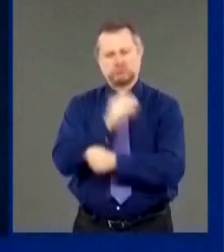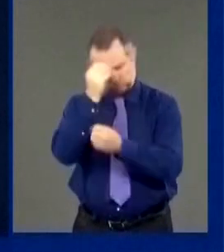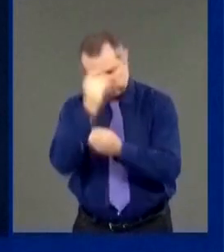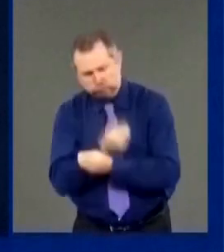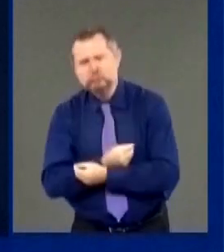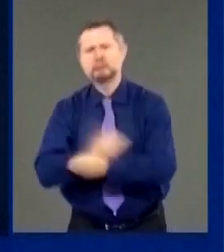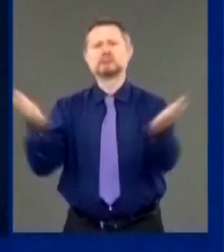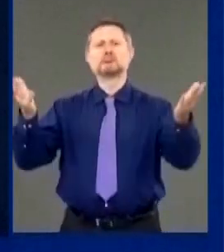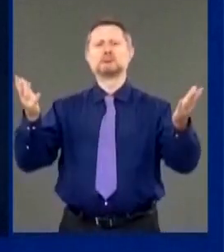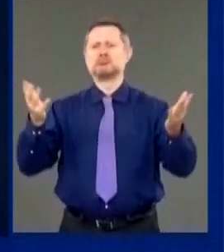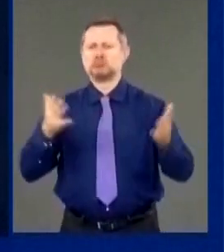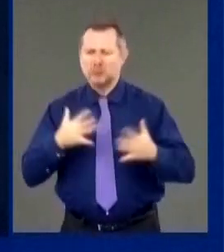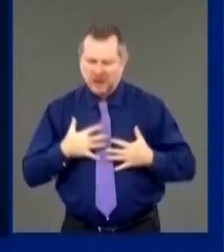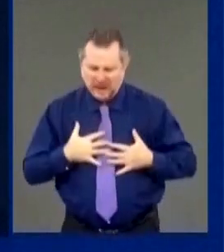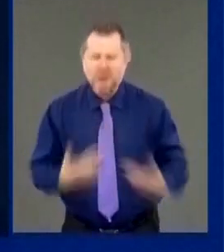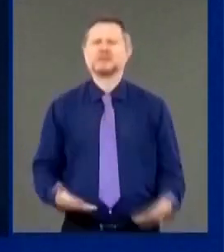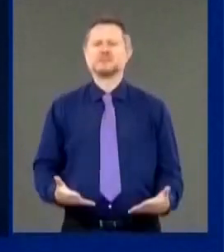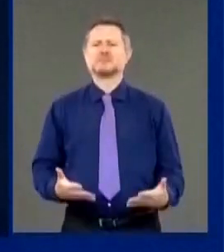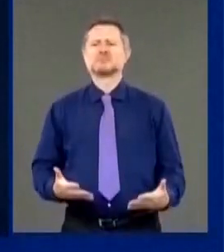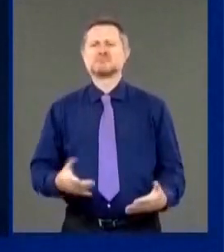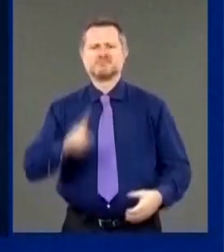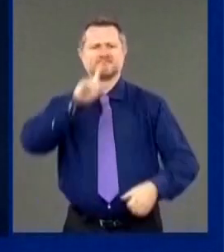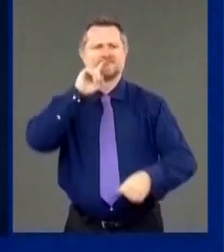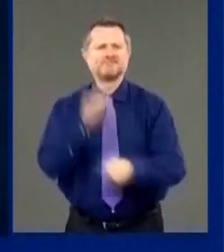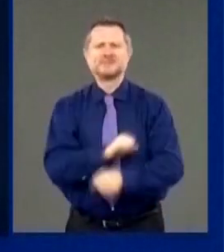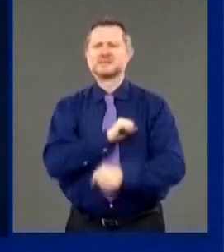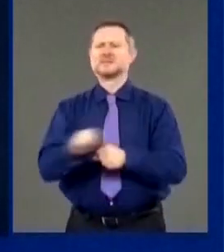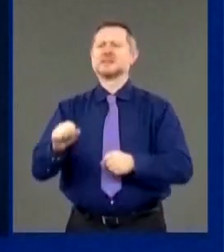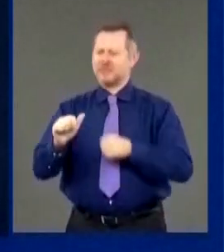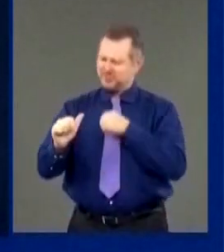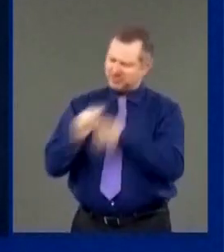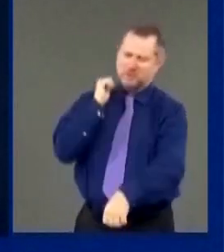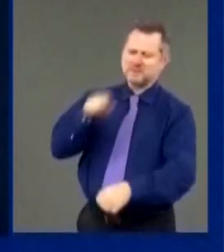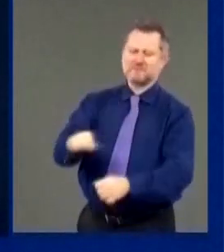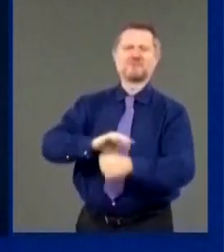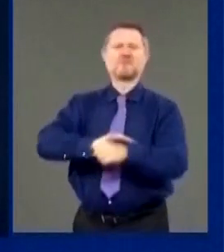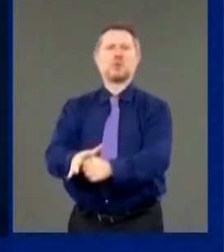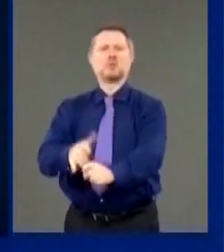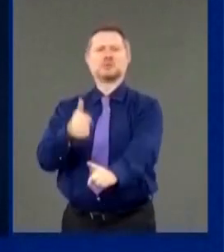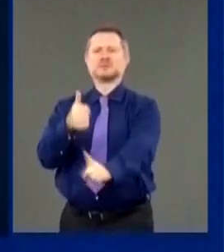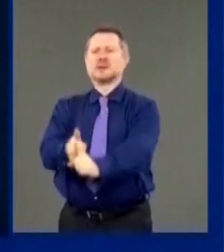threat of this virus. Admit you were wrong.